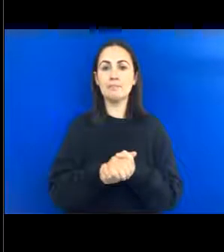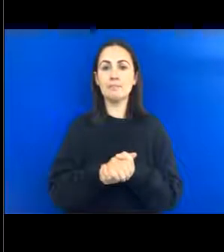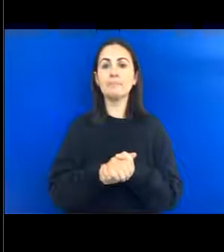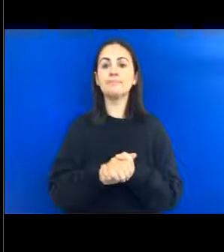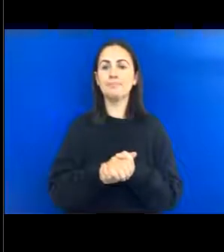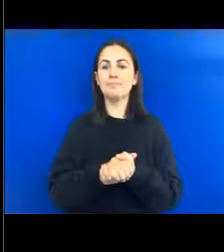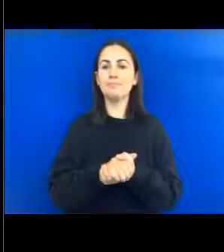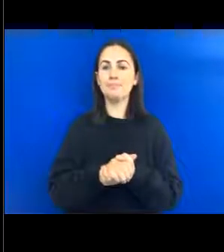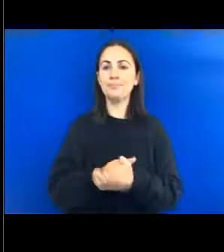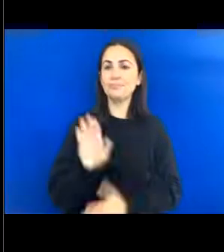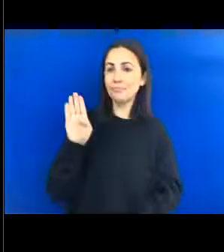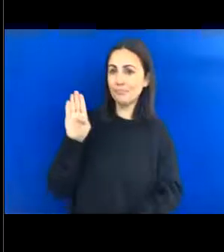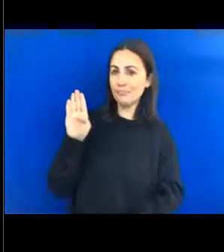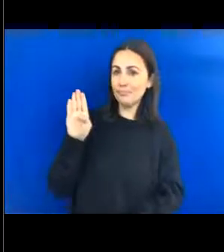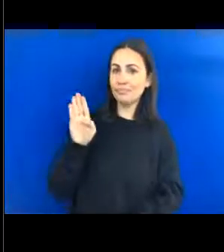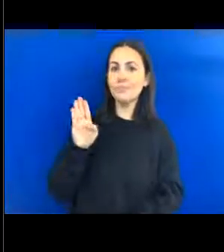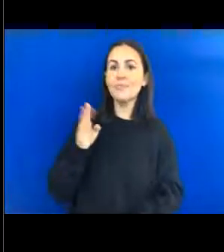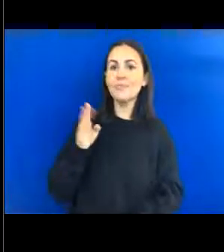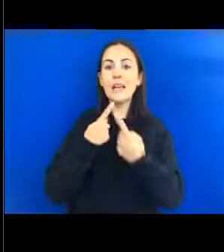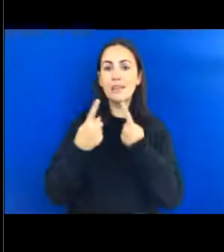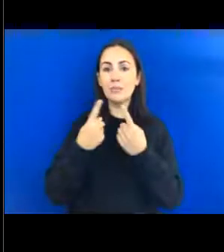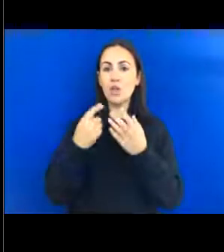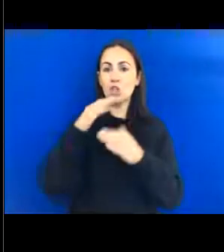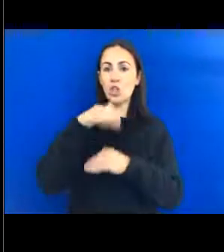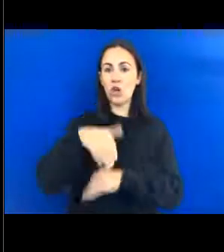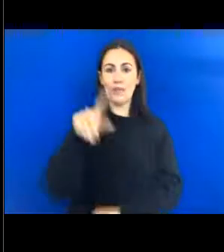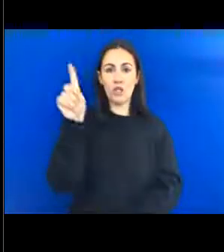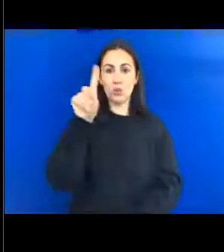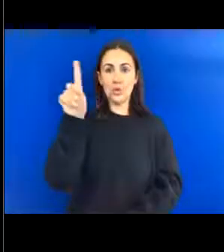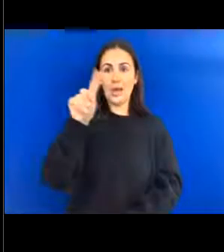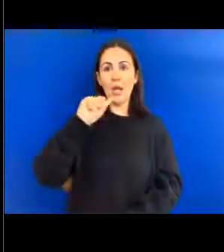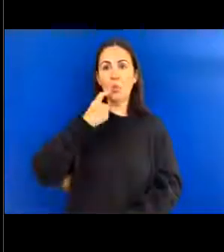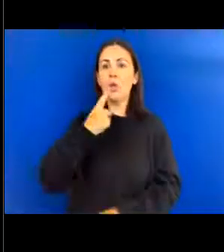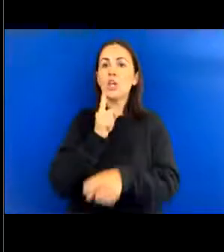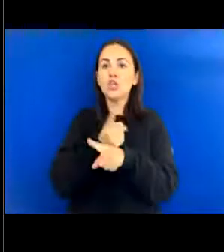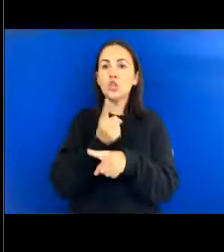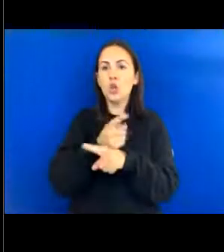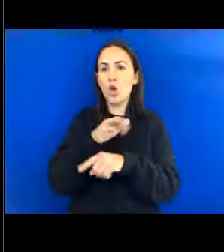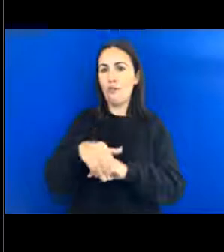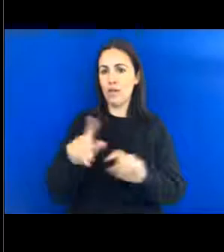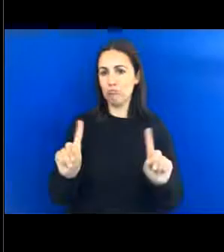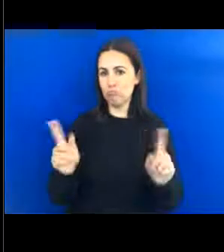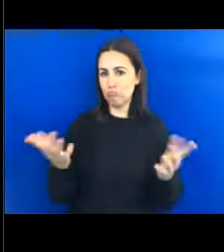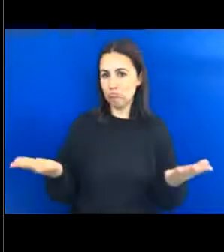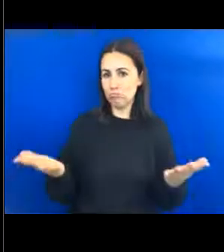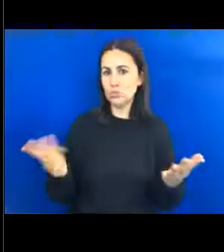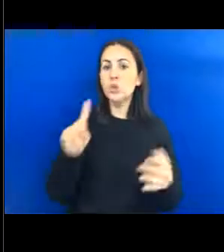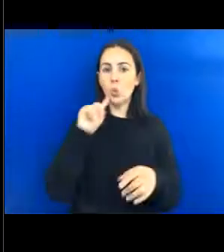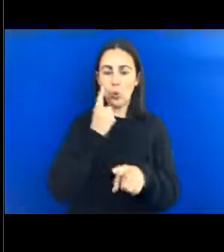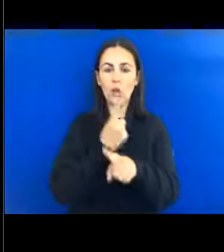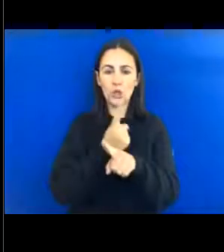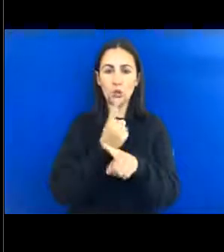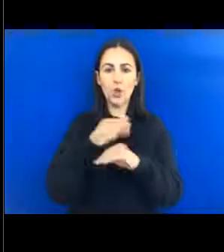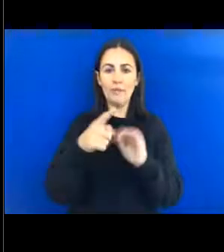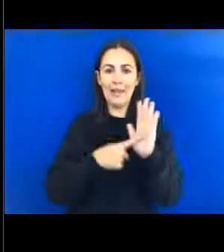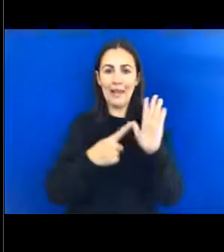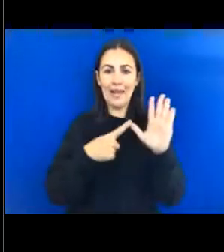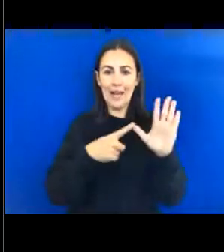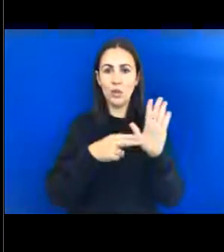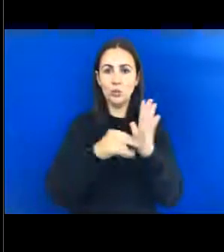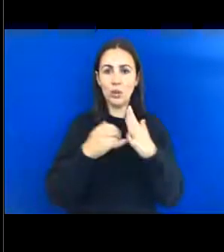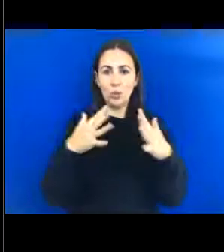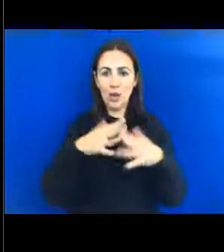slide is to tell you all what we're going to be talking about today. So we will talk about Legal Aid New South Wales, we will talk